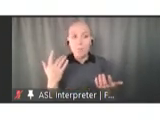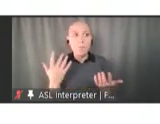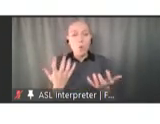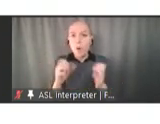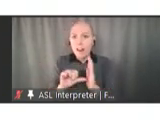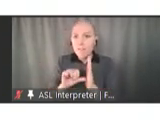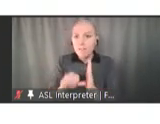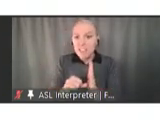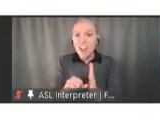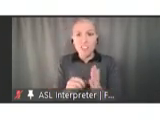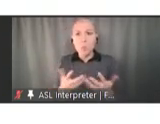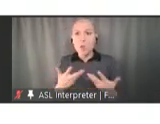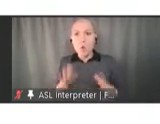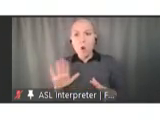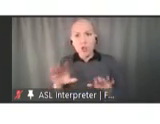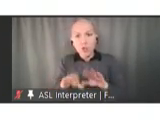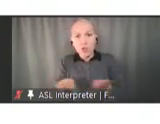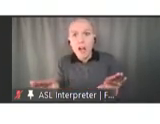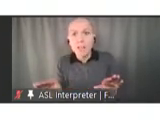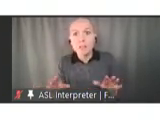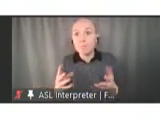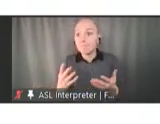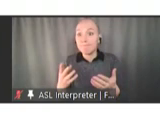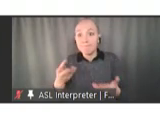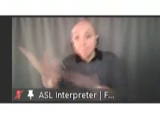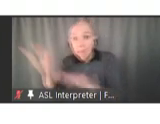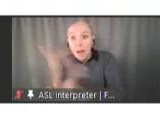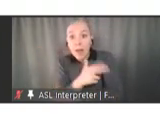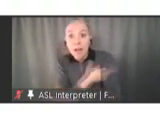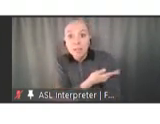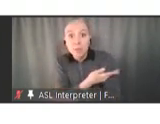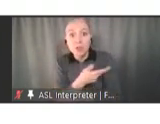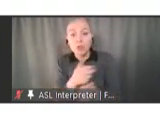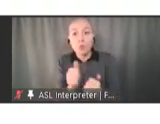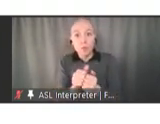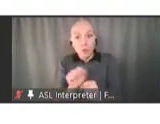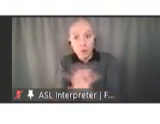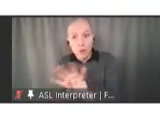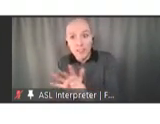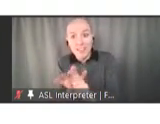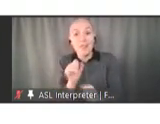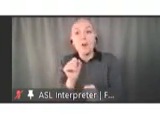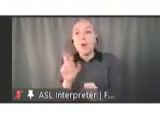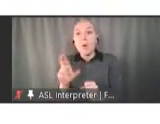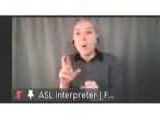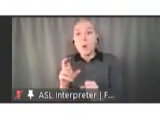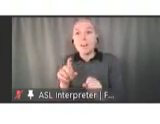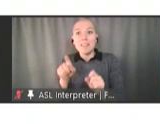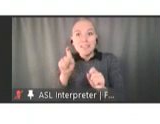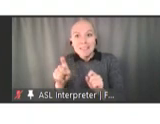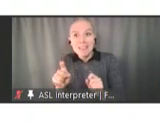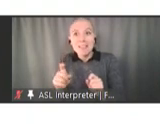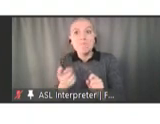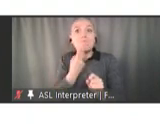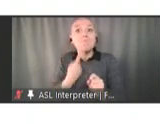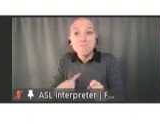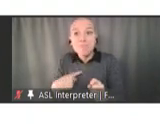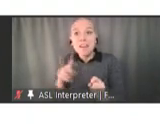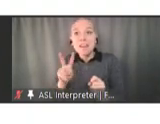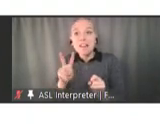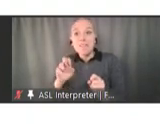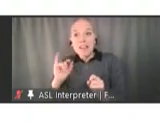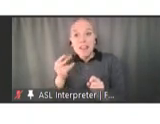thing. That messaging really, in my view, boils down as much as anything to relationship and having a